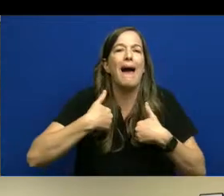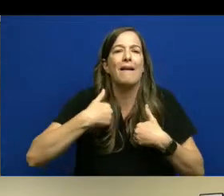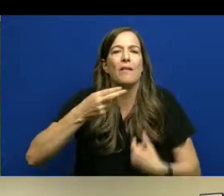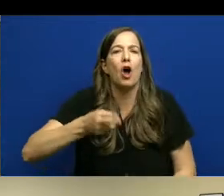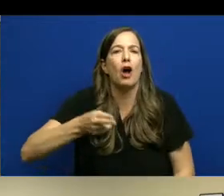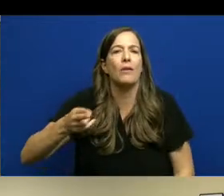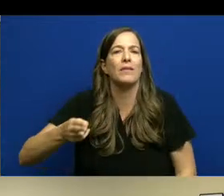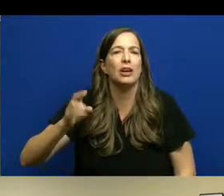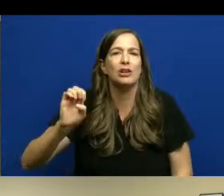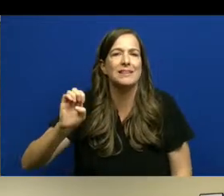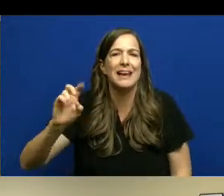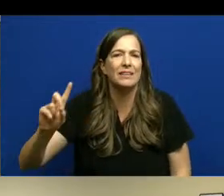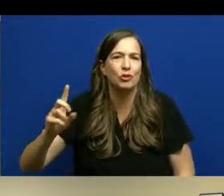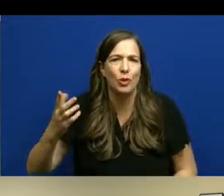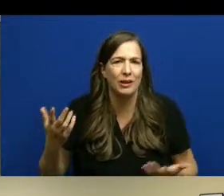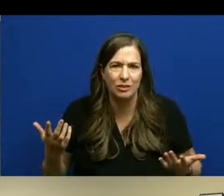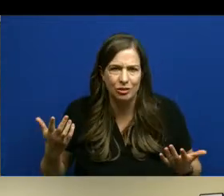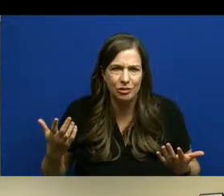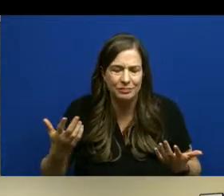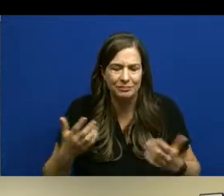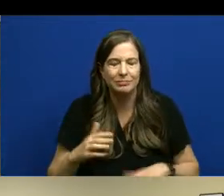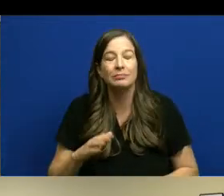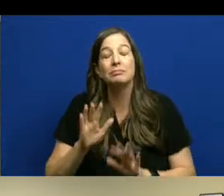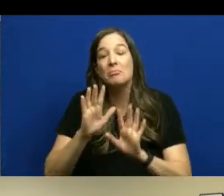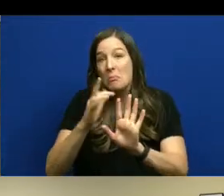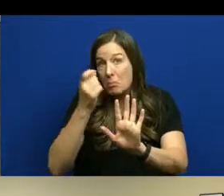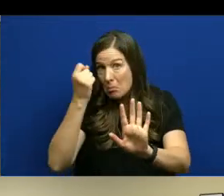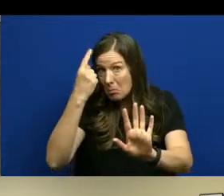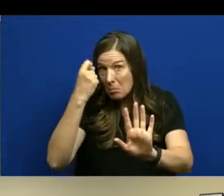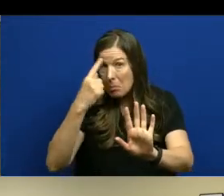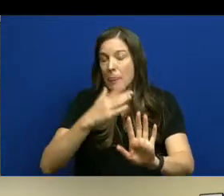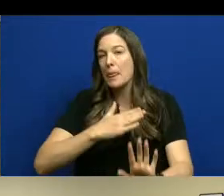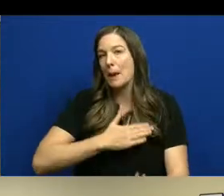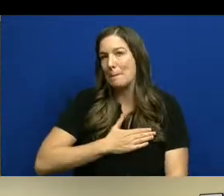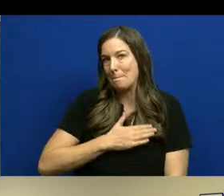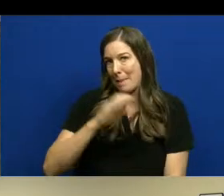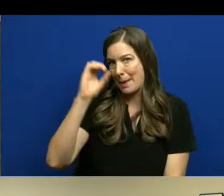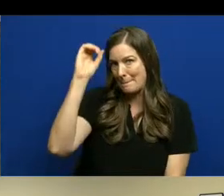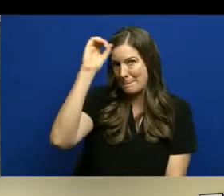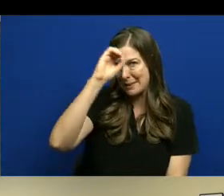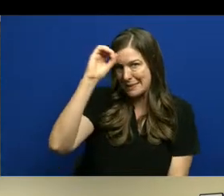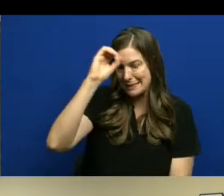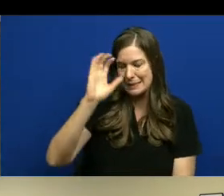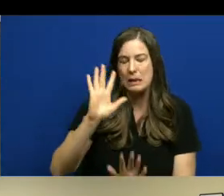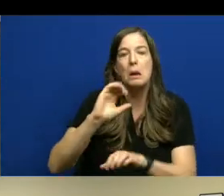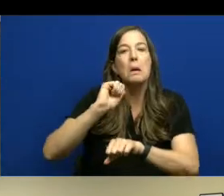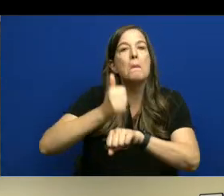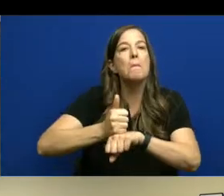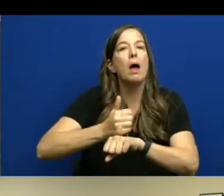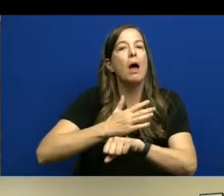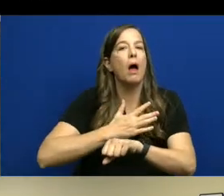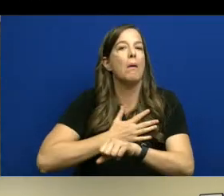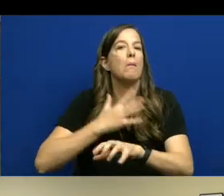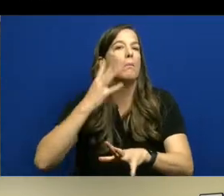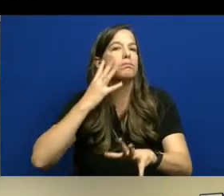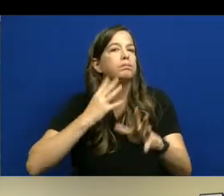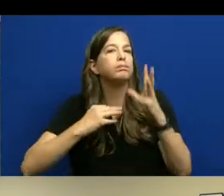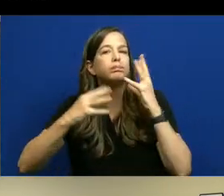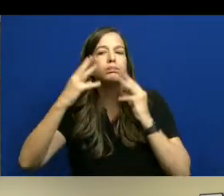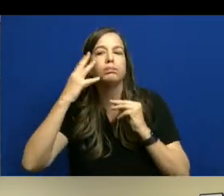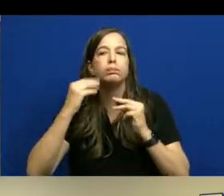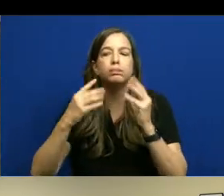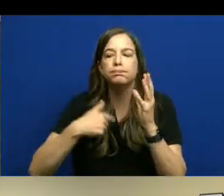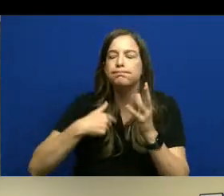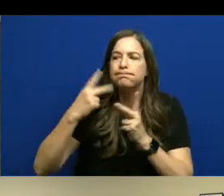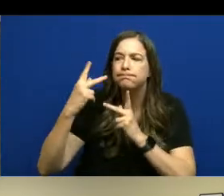However, it's my opinion, based on my lived experience and the